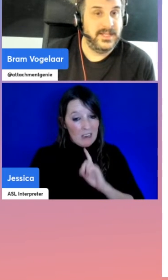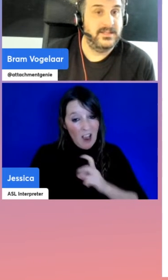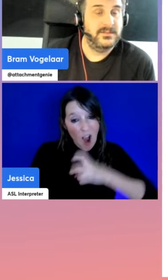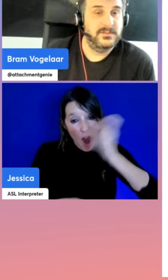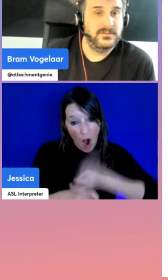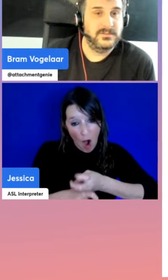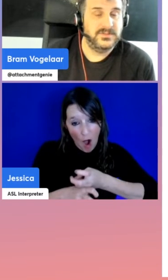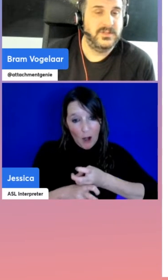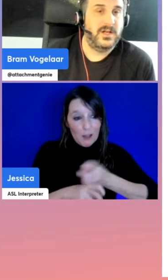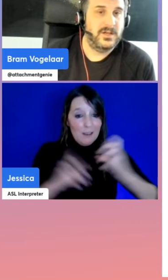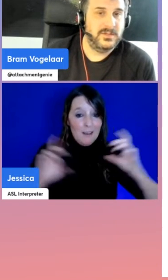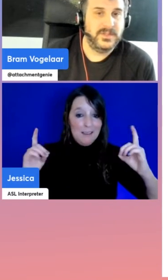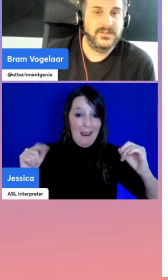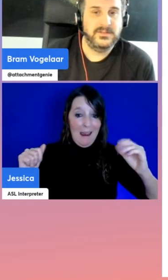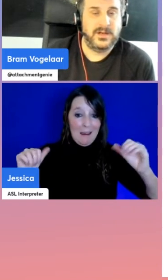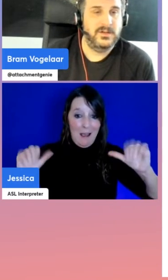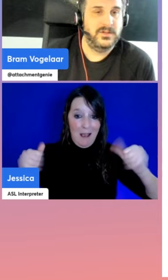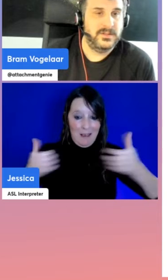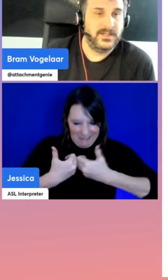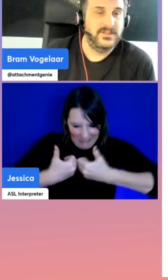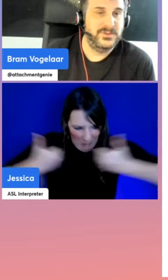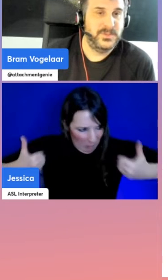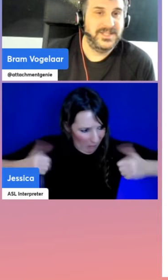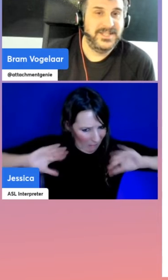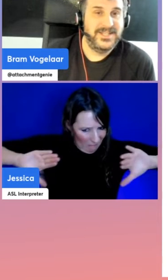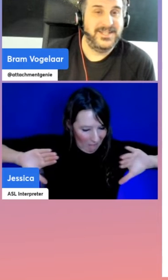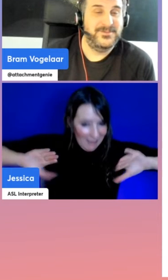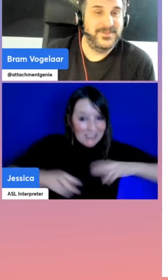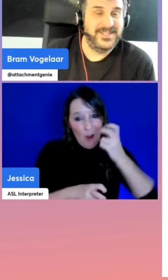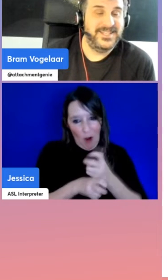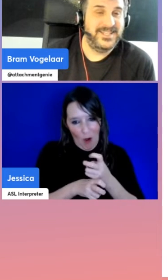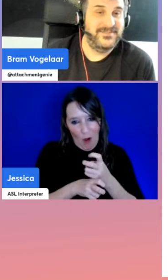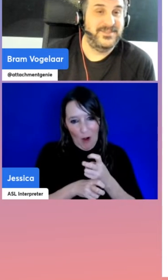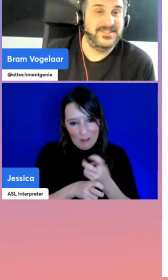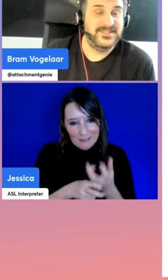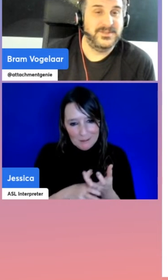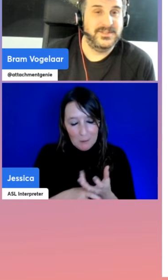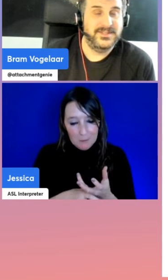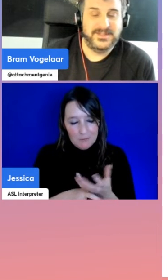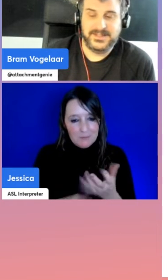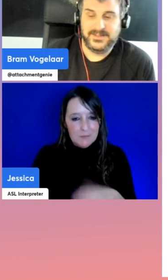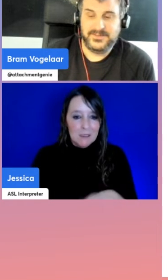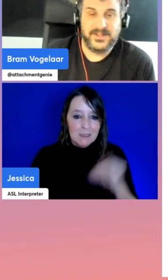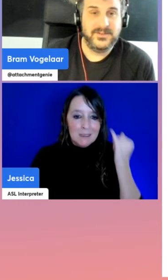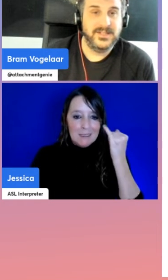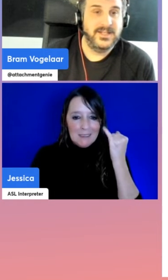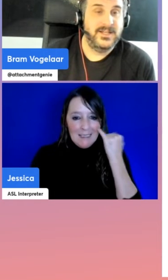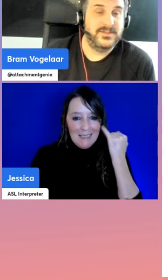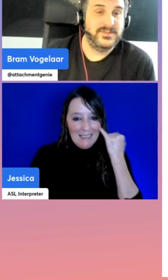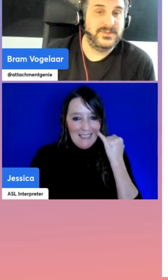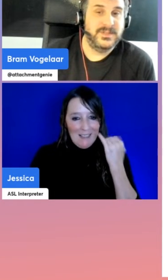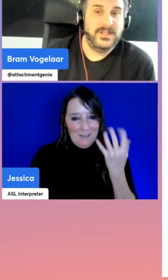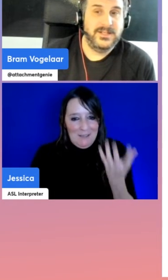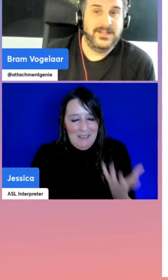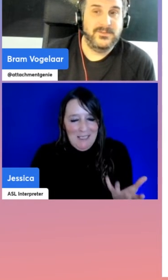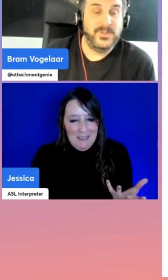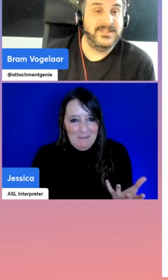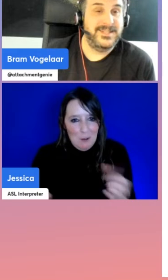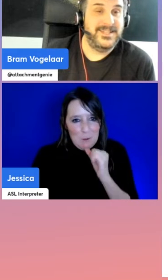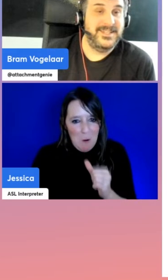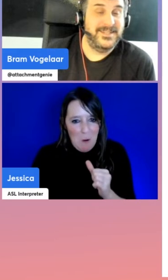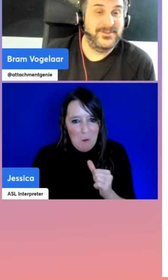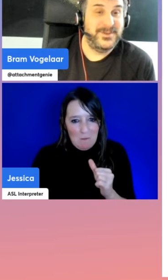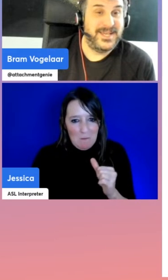separate data. Well, it's not hard, but it's harder than it should be if we just didn't federate. And also,